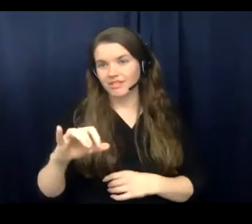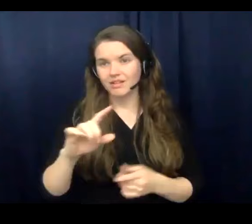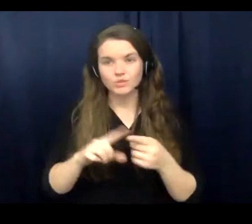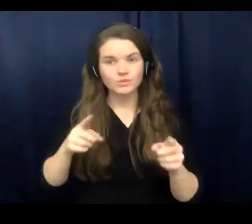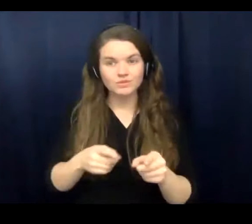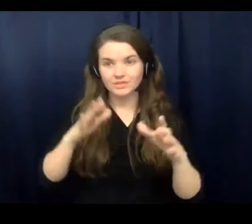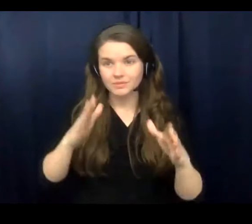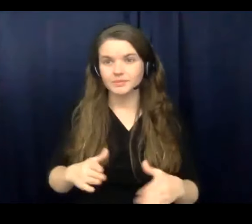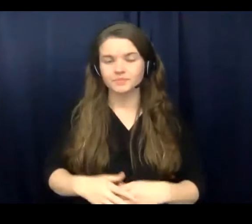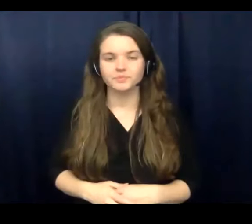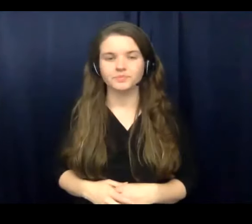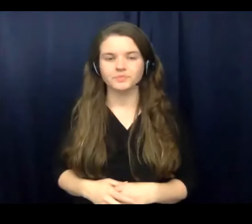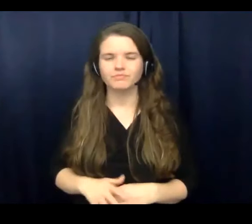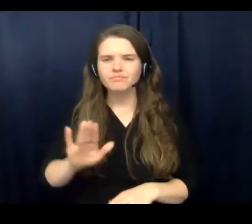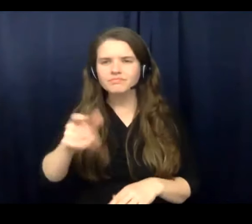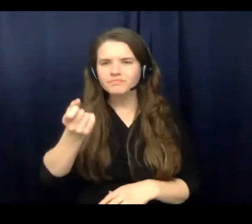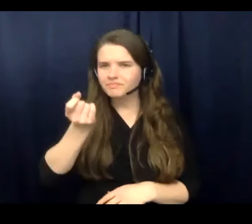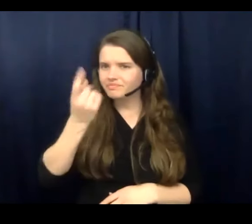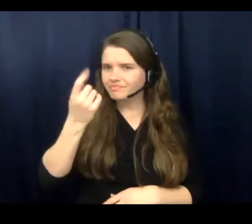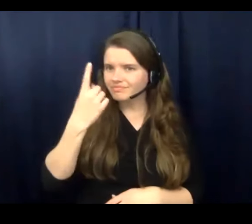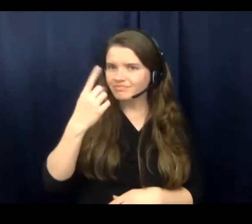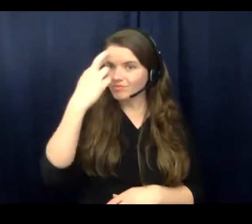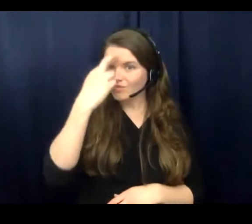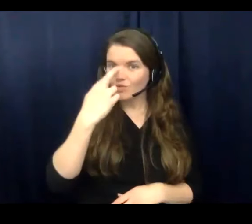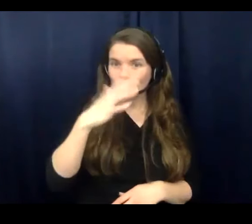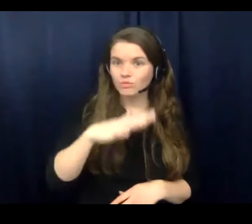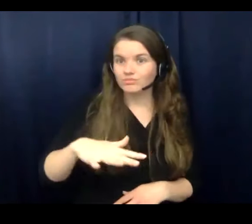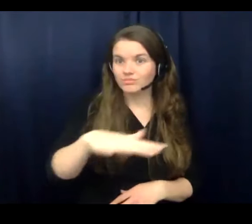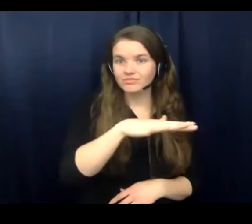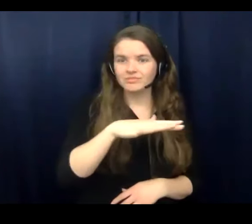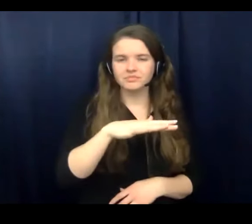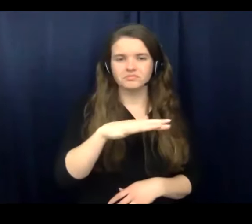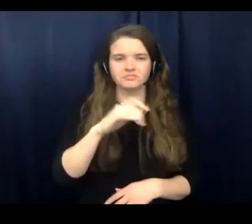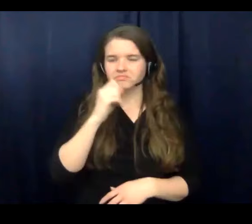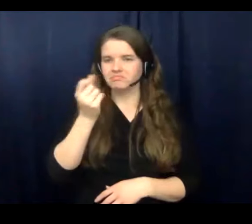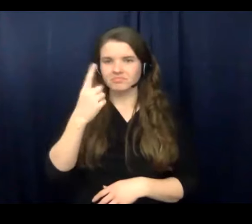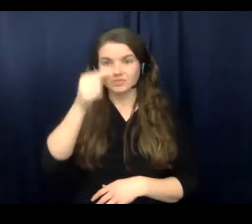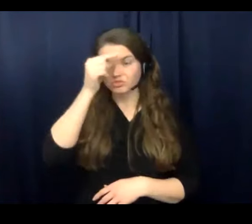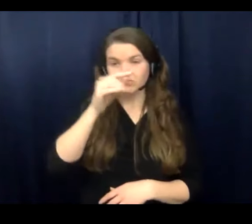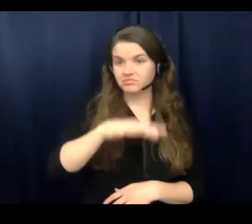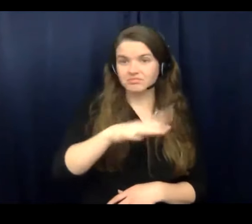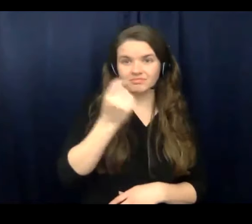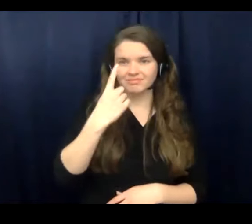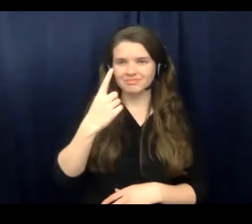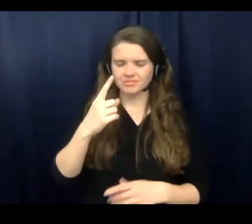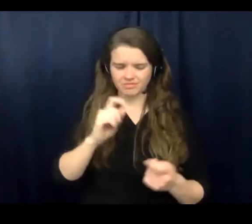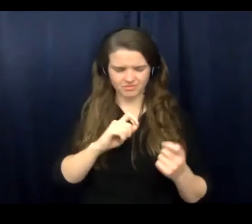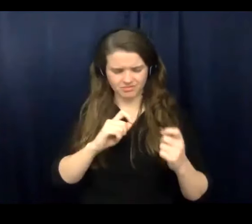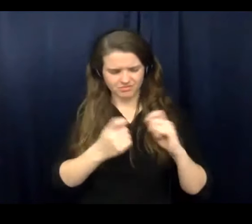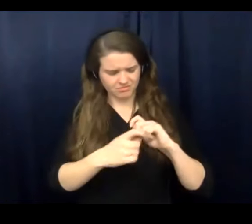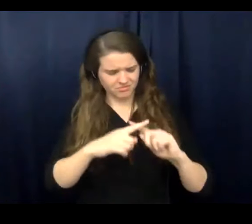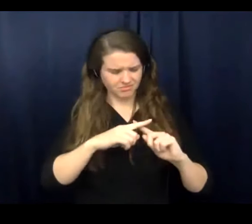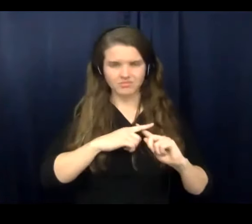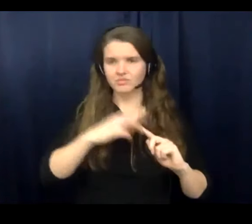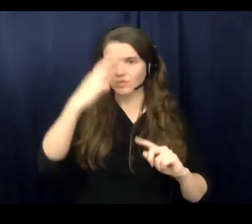disciples. And you have to understand that the Roman Empire, again, had no thought, neither the Greeks, for any form of conversion. The Roman religion